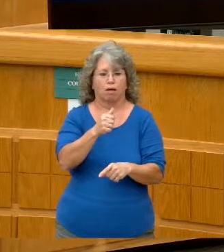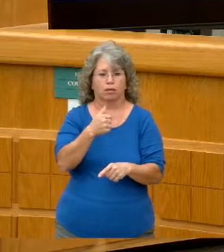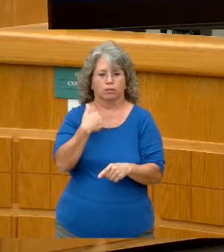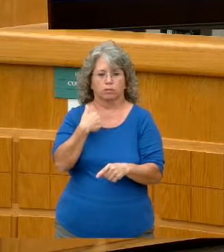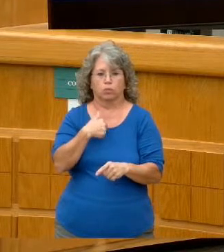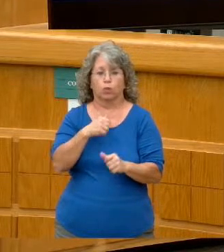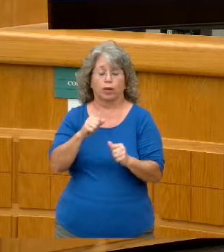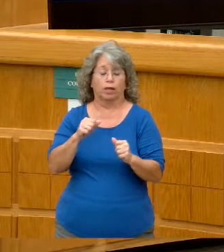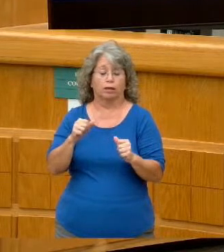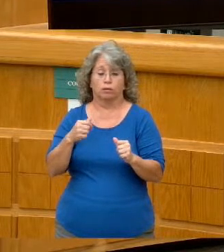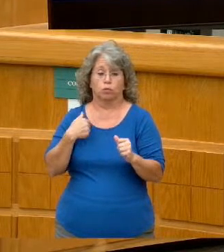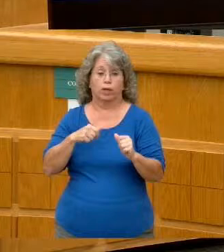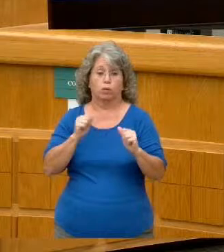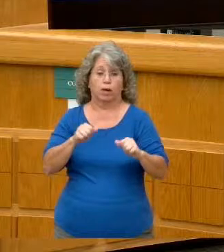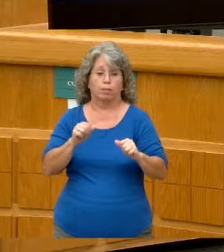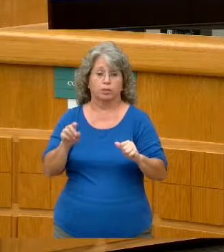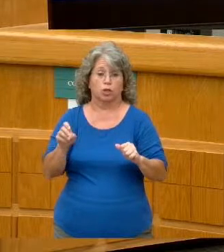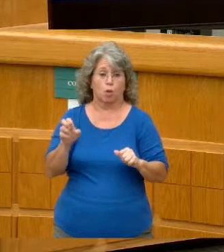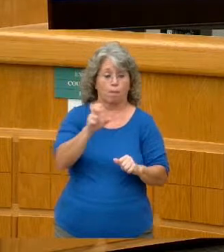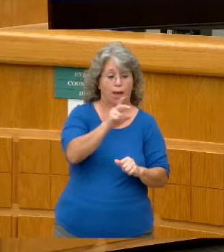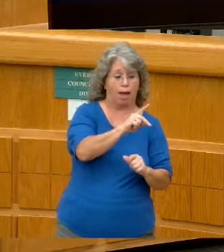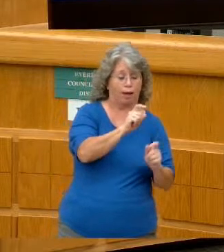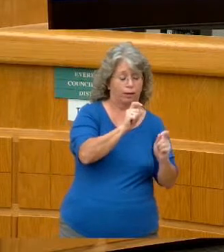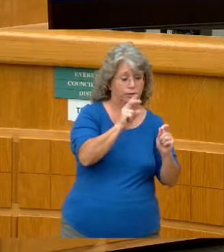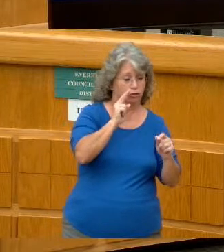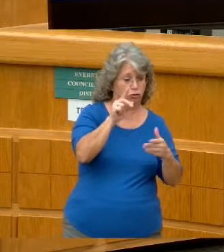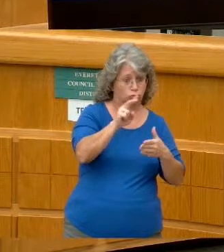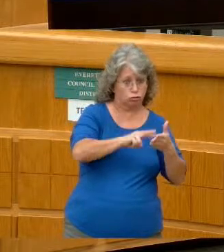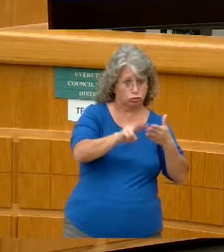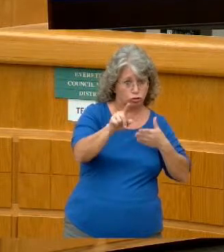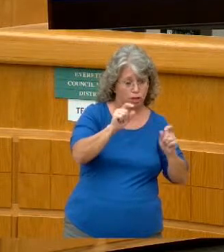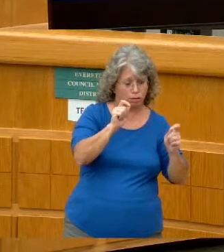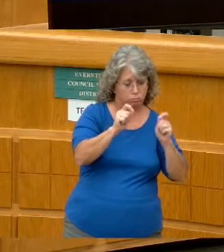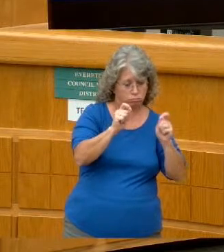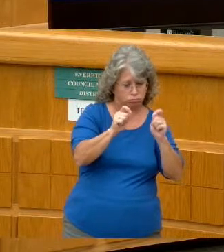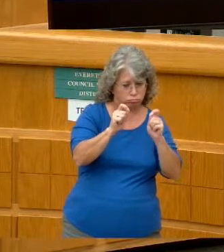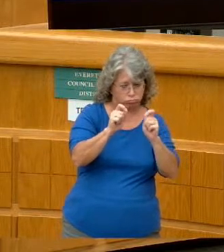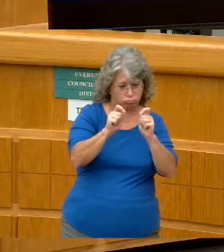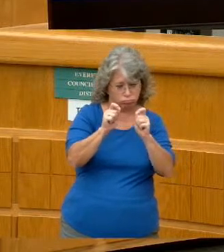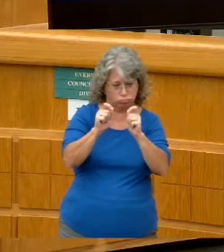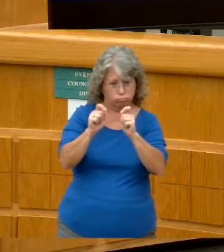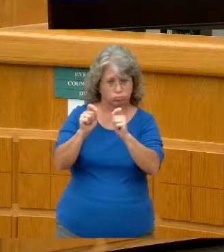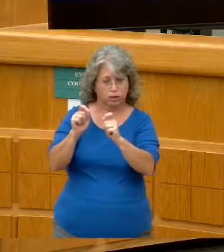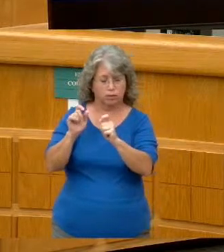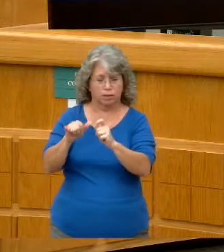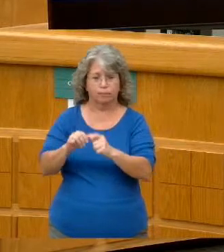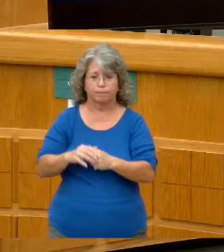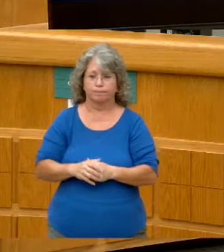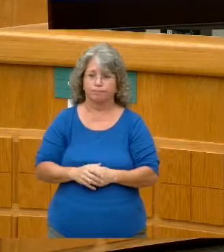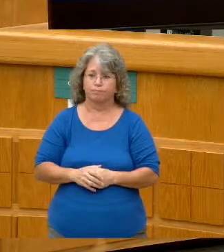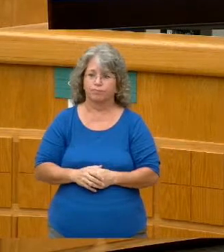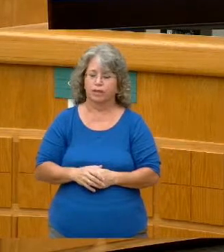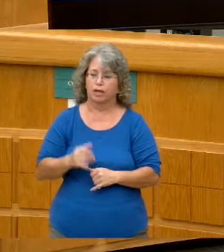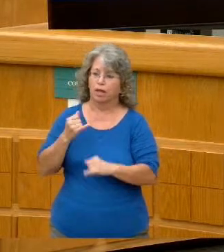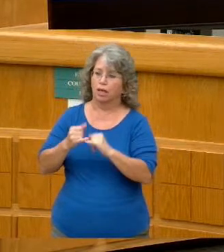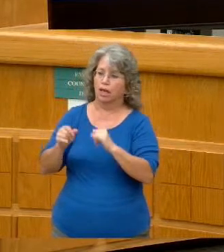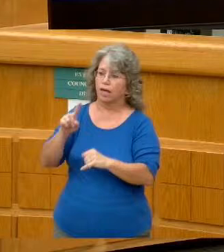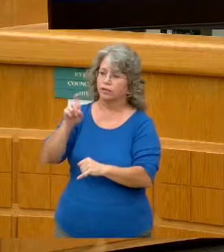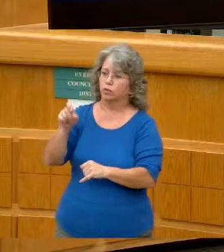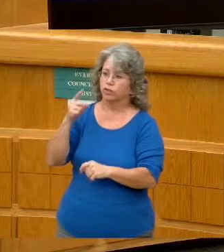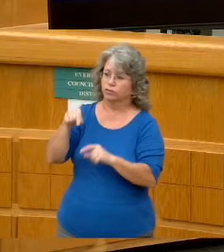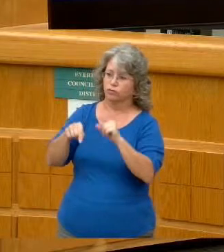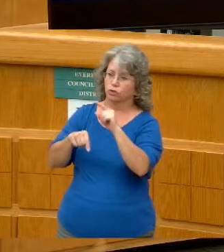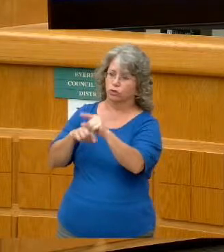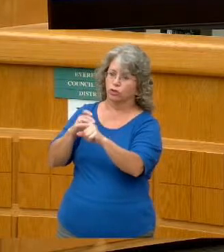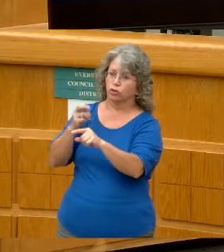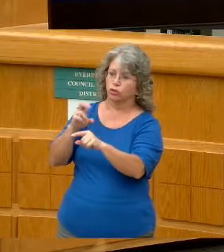into a particular day. This is what we said. We went back and we revised it here. Okay. Thank you. And the last question is